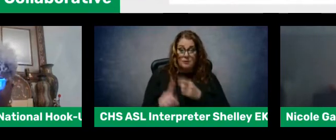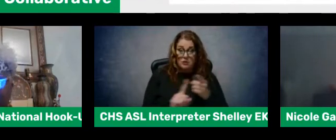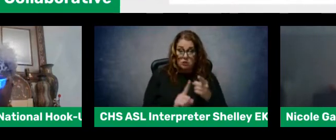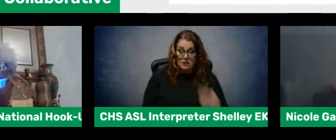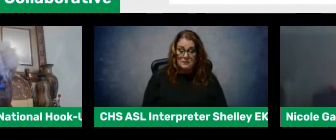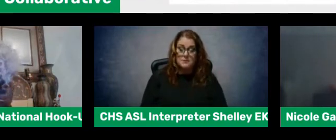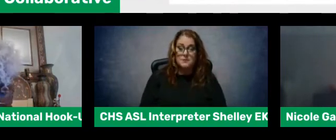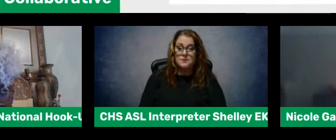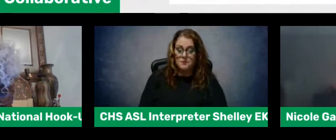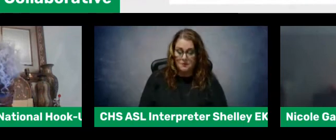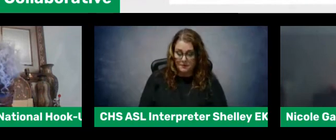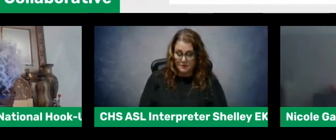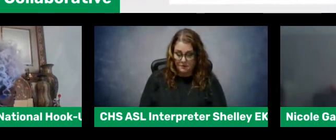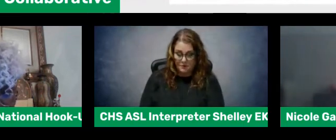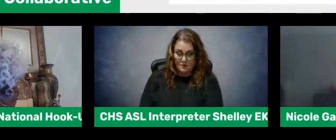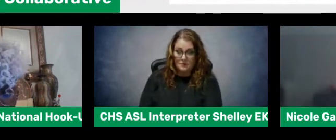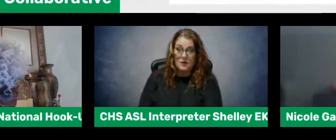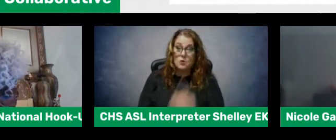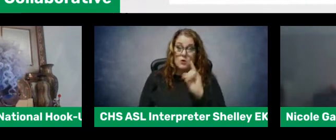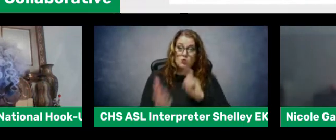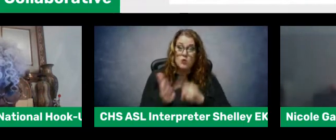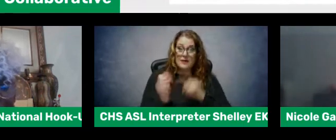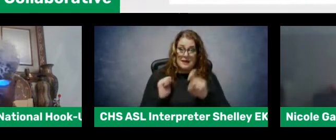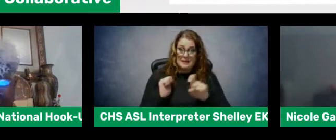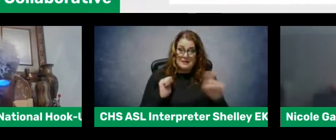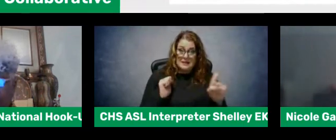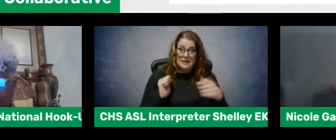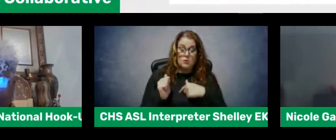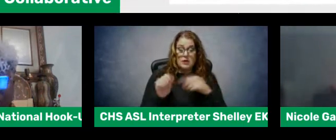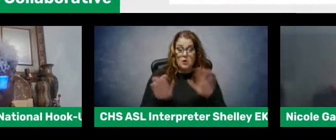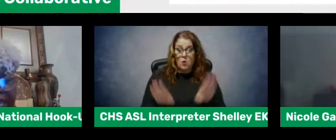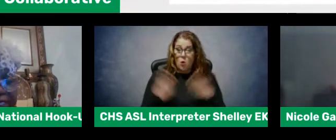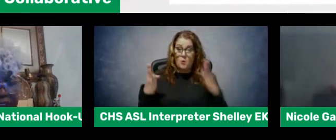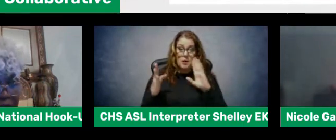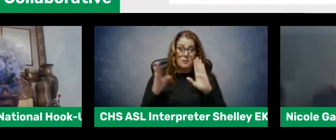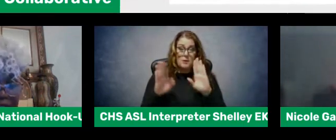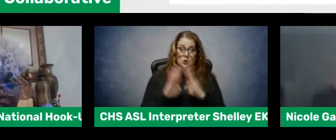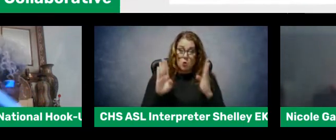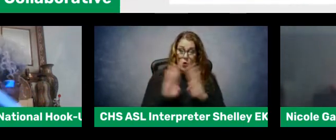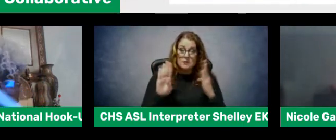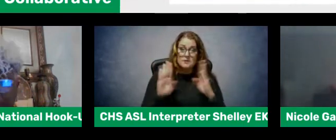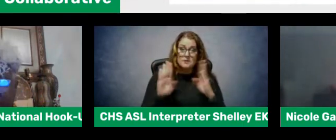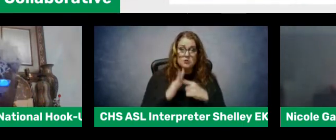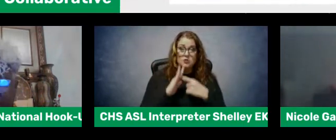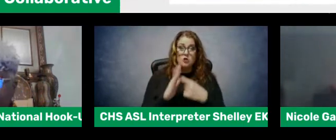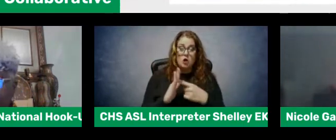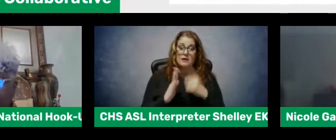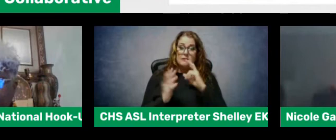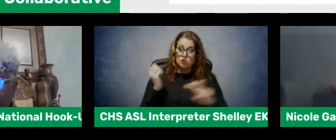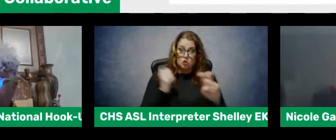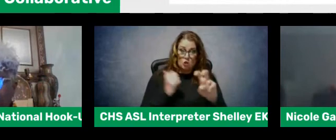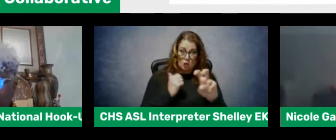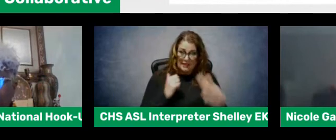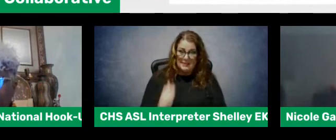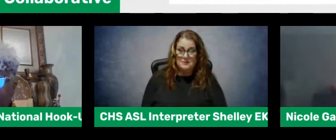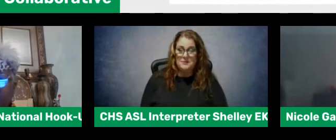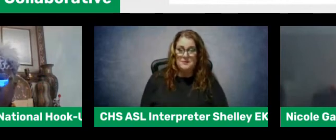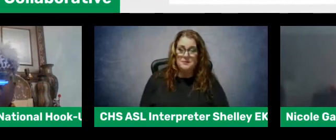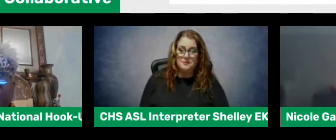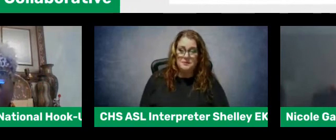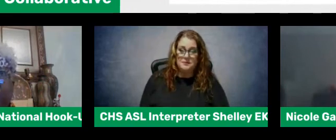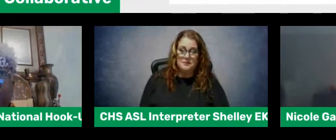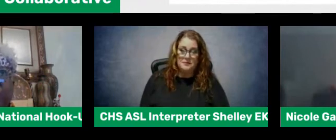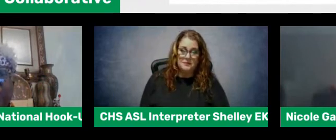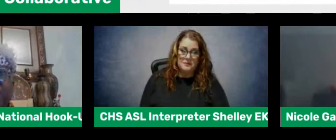We recognize the great need, and we opened up our doors and started this journey. So we started with